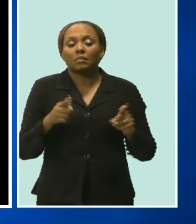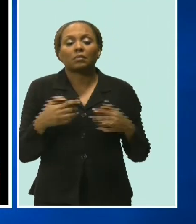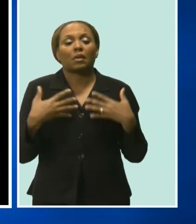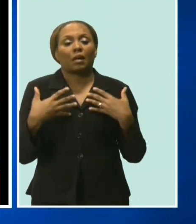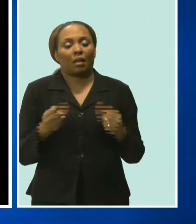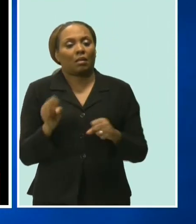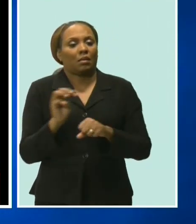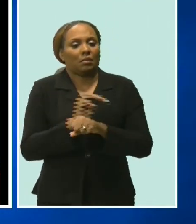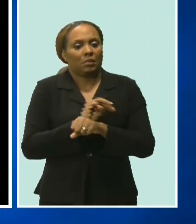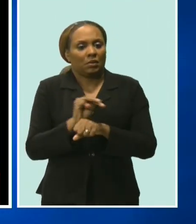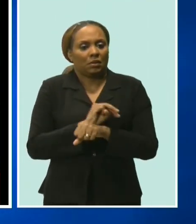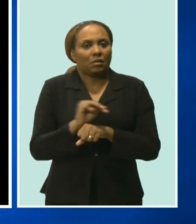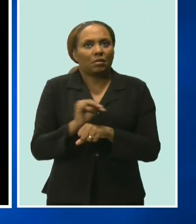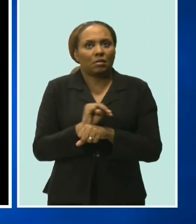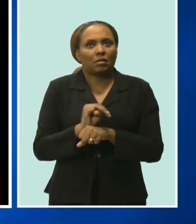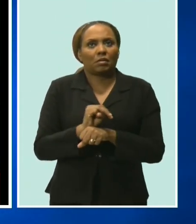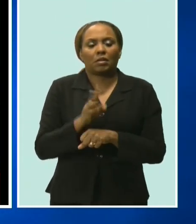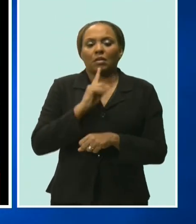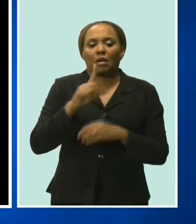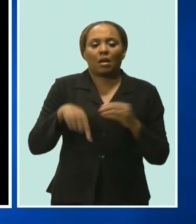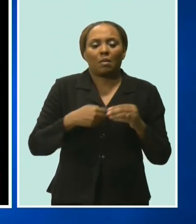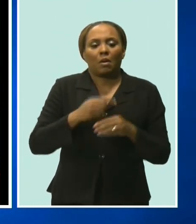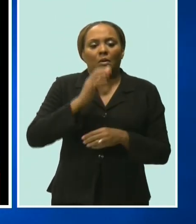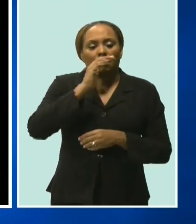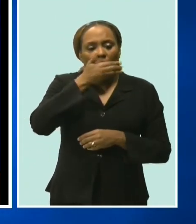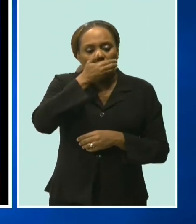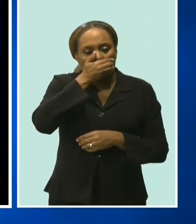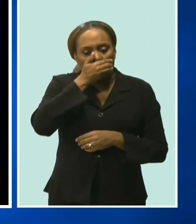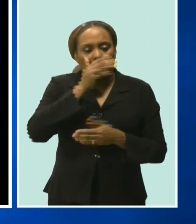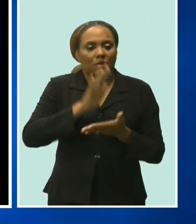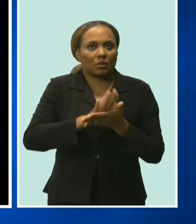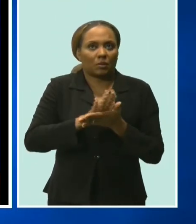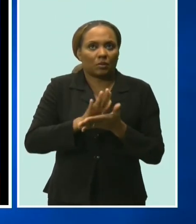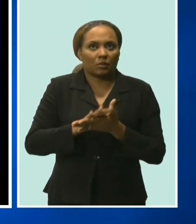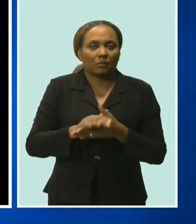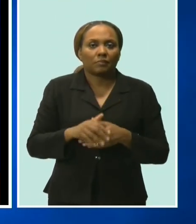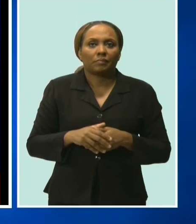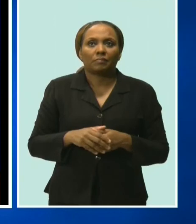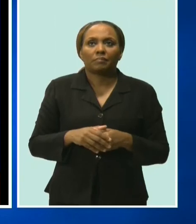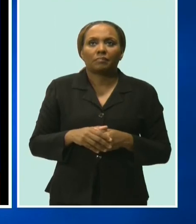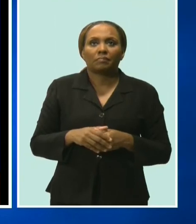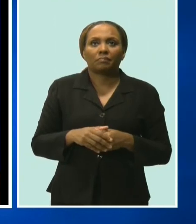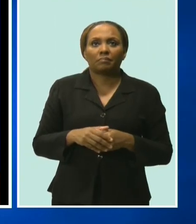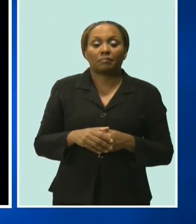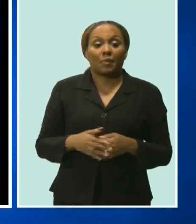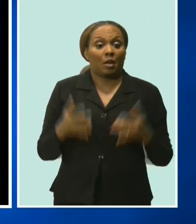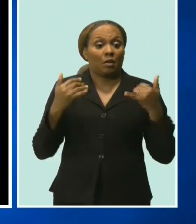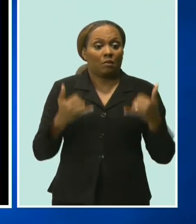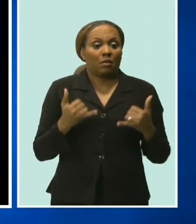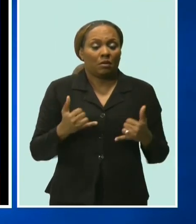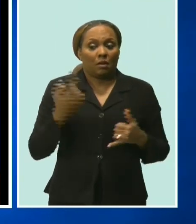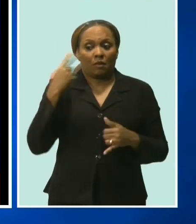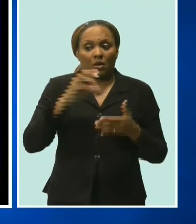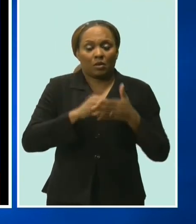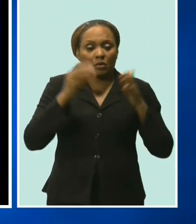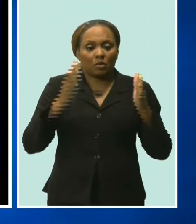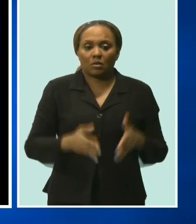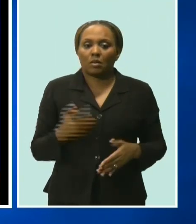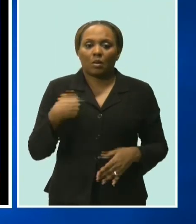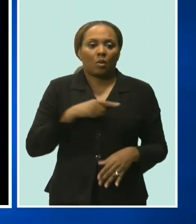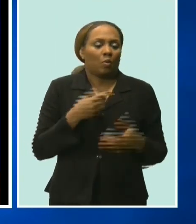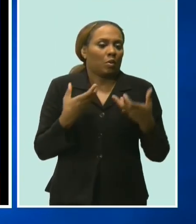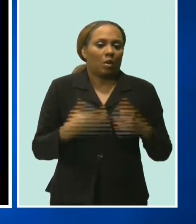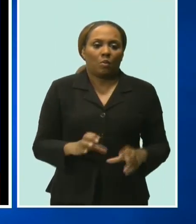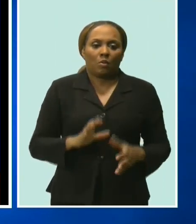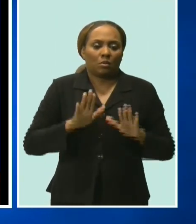Ministry's position regarding the wearing of face masks at school. We do not recommend at this point for the students, at least, to be wearing masks or